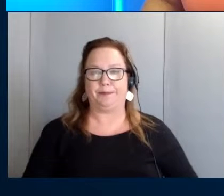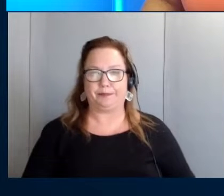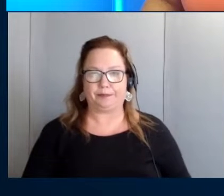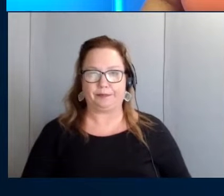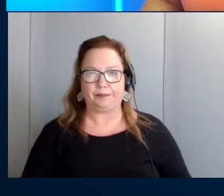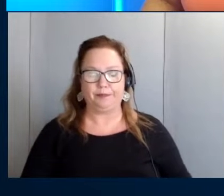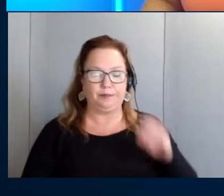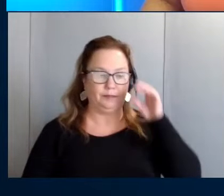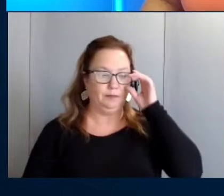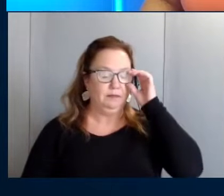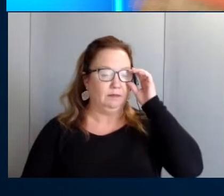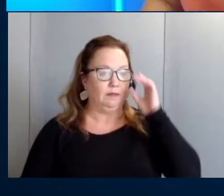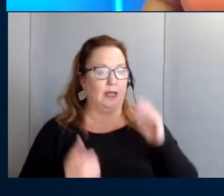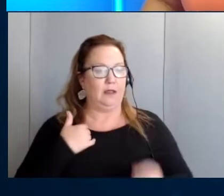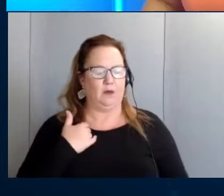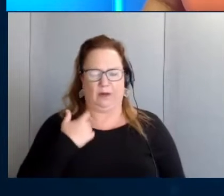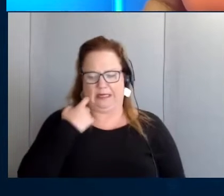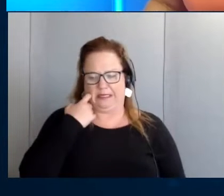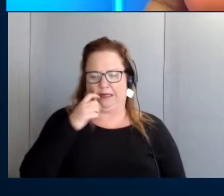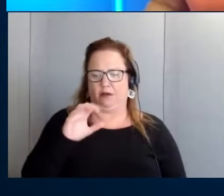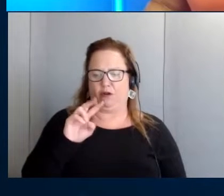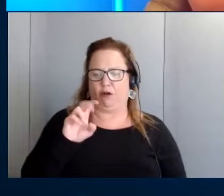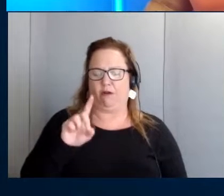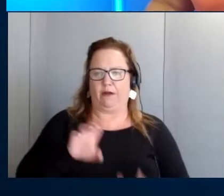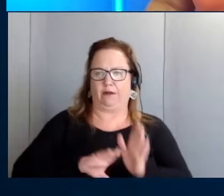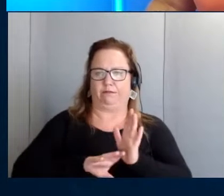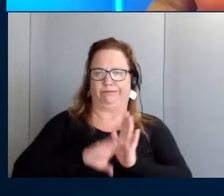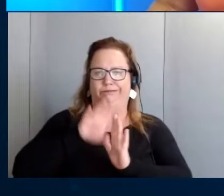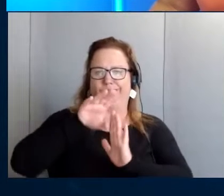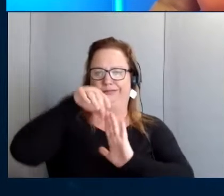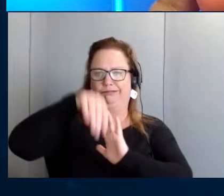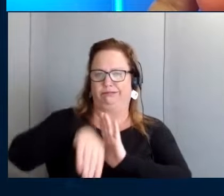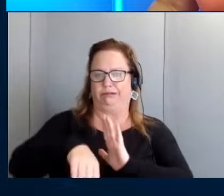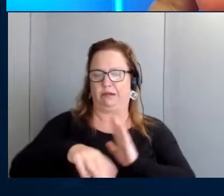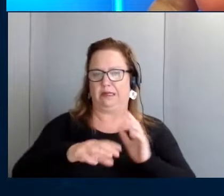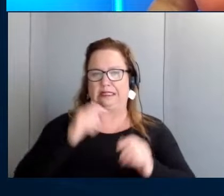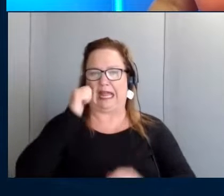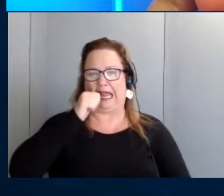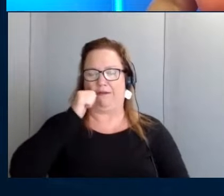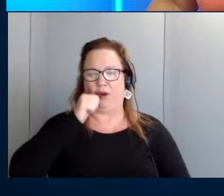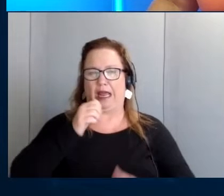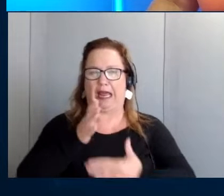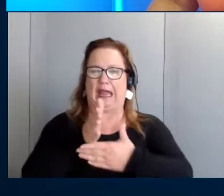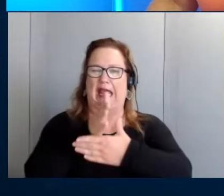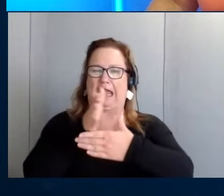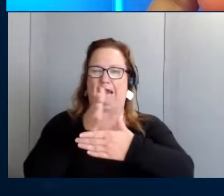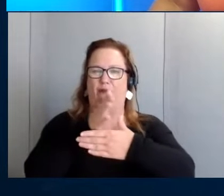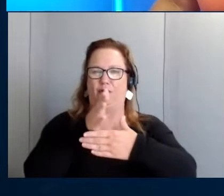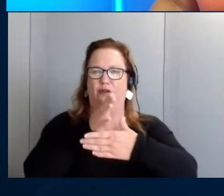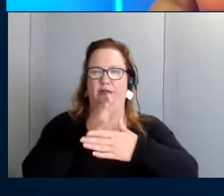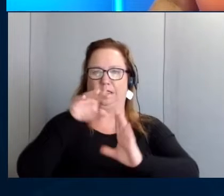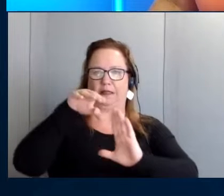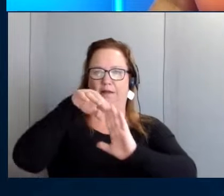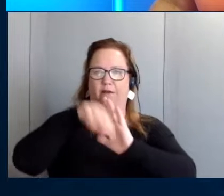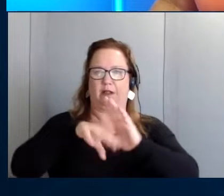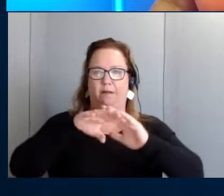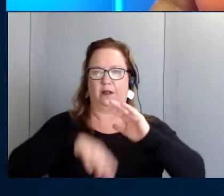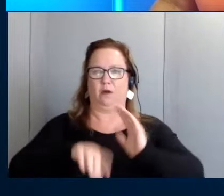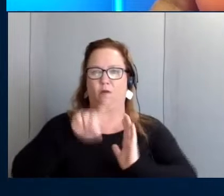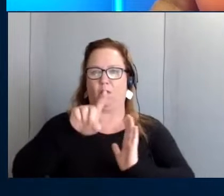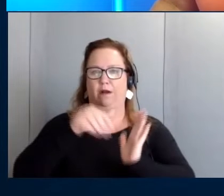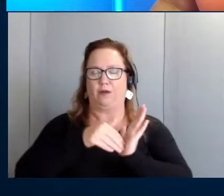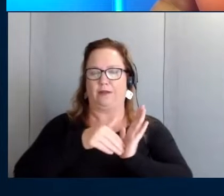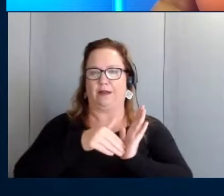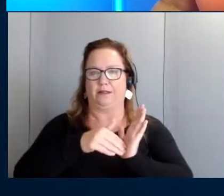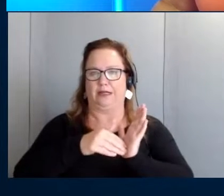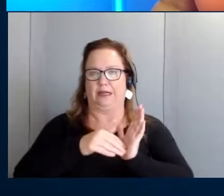latest COVID-19 wave in the U.S., about if it's peaked or not, because the daily average of new coronavirus cases has fallen below 100,000 cases for the